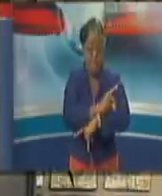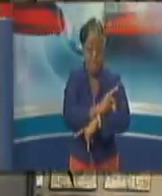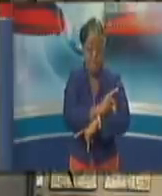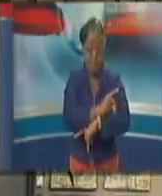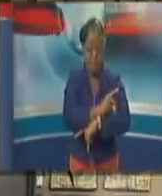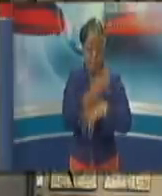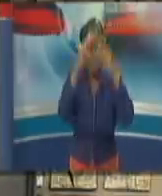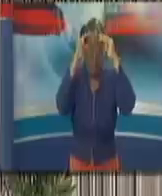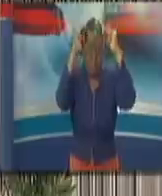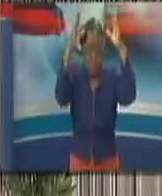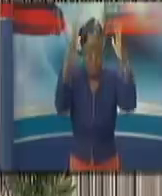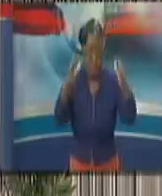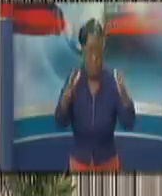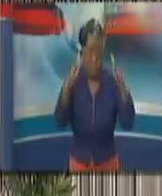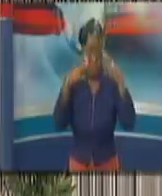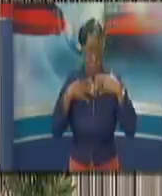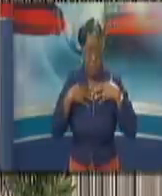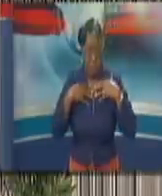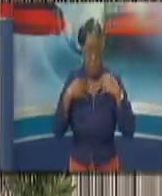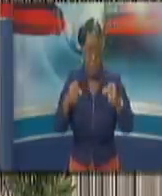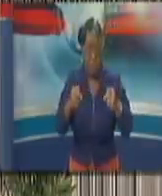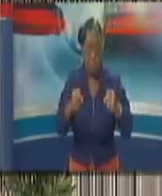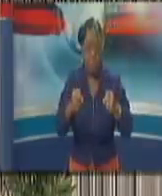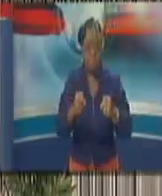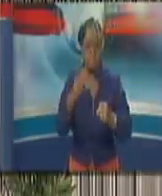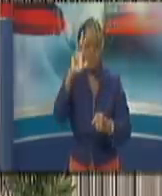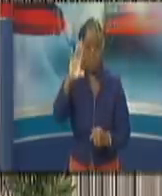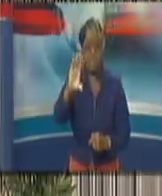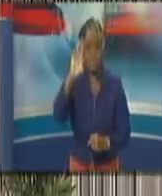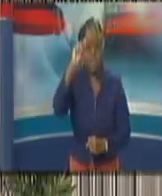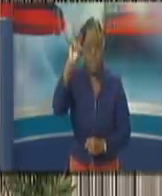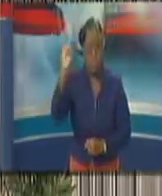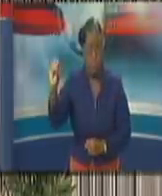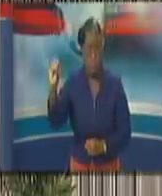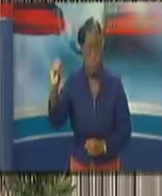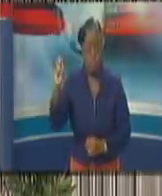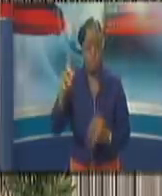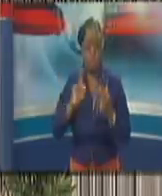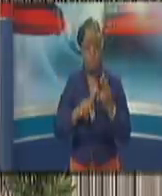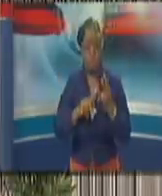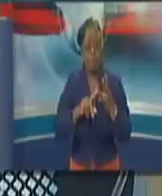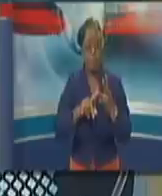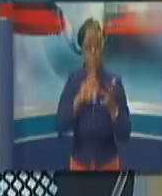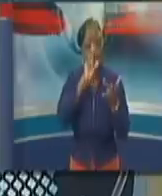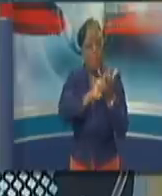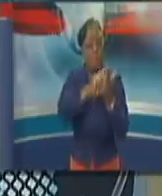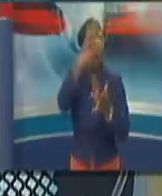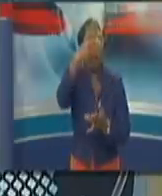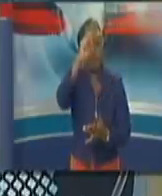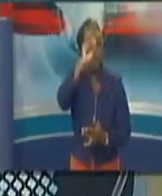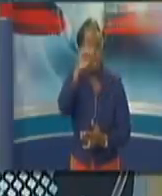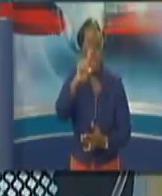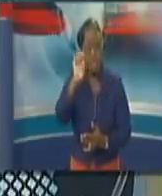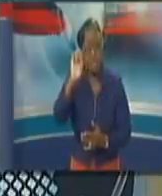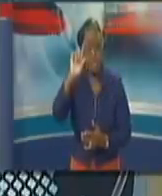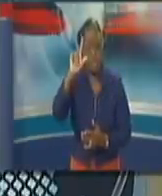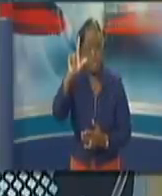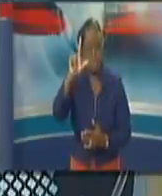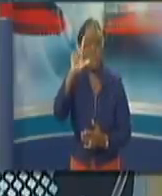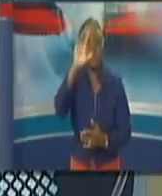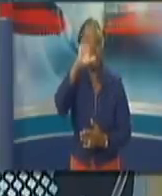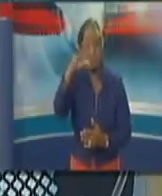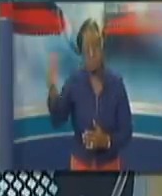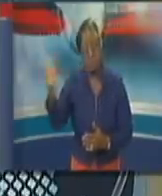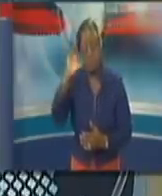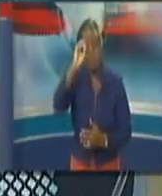the Honourable Terrence Deyalsingh, the Chief Medical Officer, Dr. Roshan Parasram, and Dr. Hazel Othello, Director of Mental